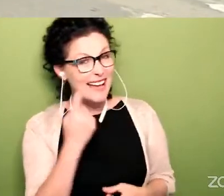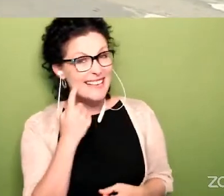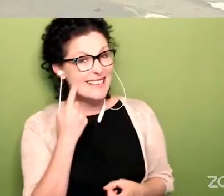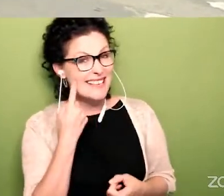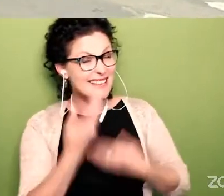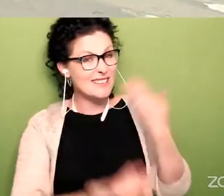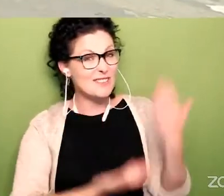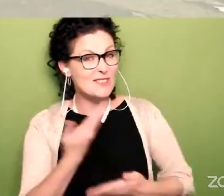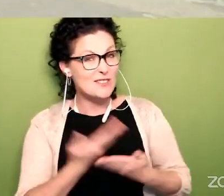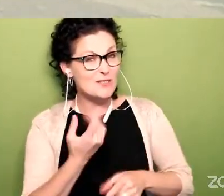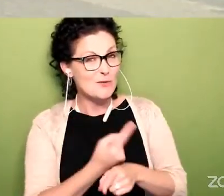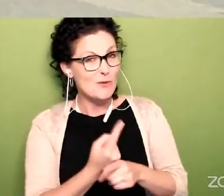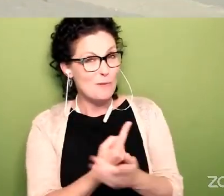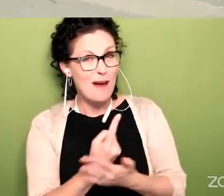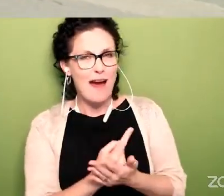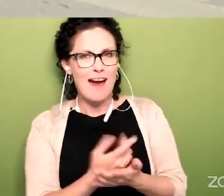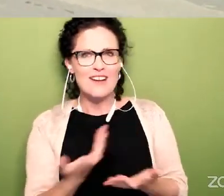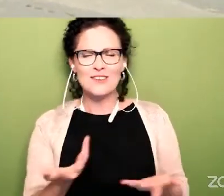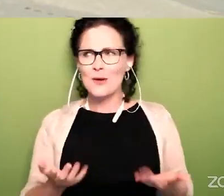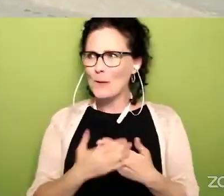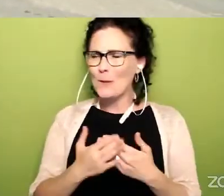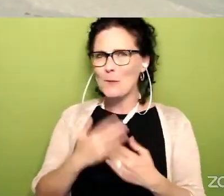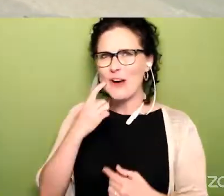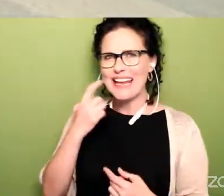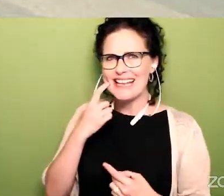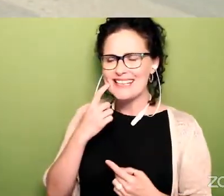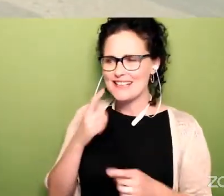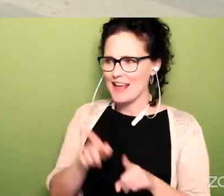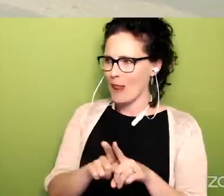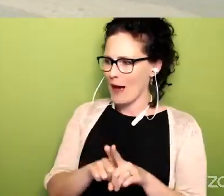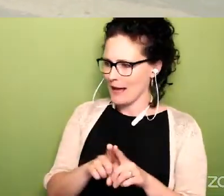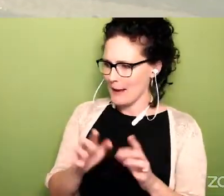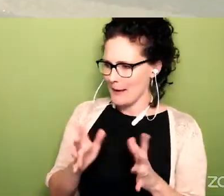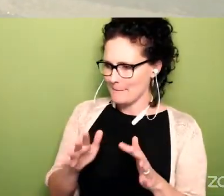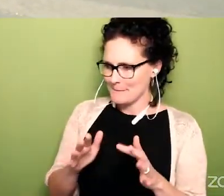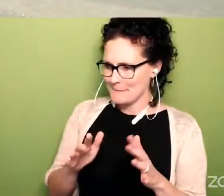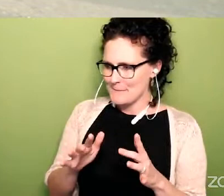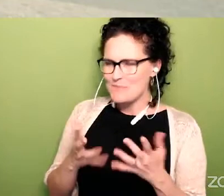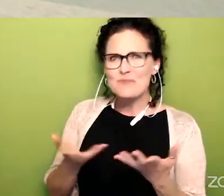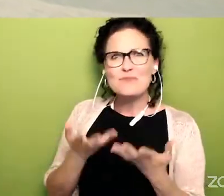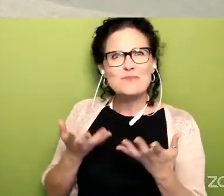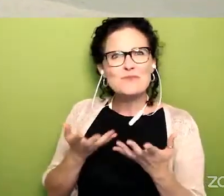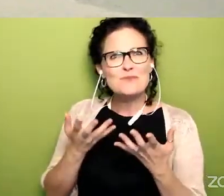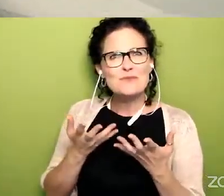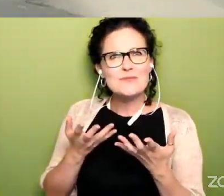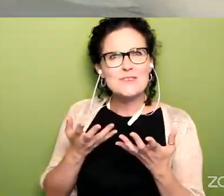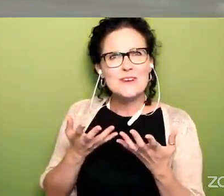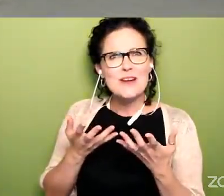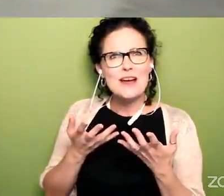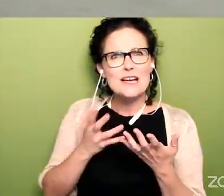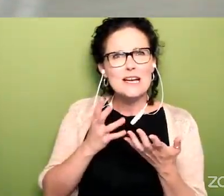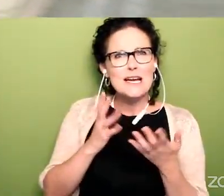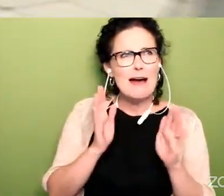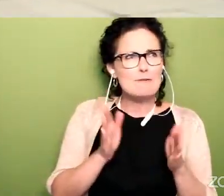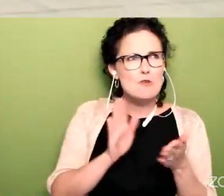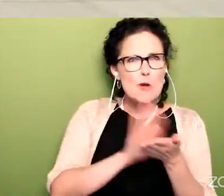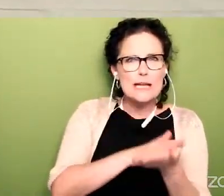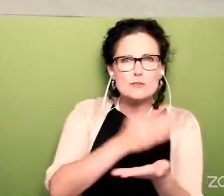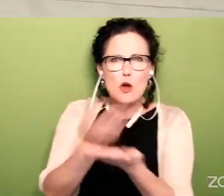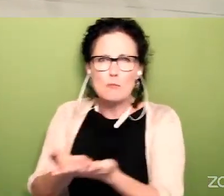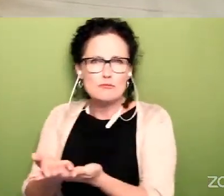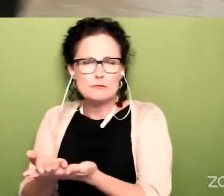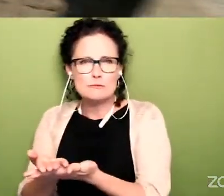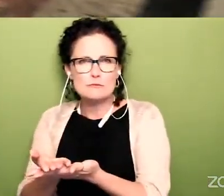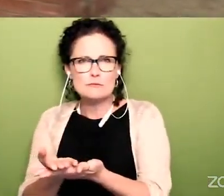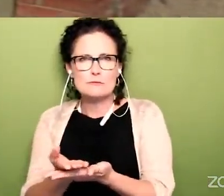rather than like give a solid definition for what faith can be like through movement. I like the scene